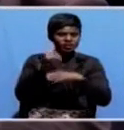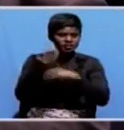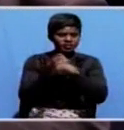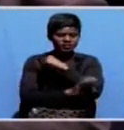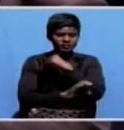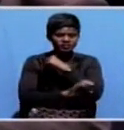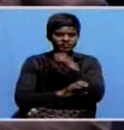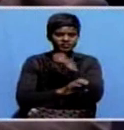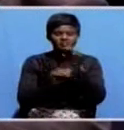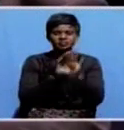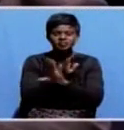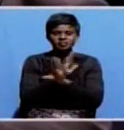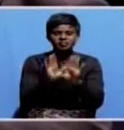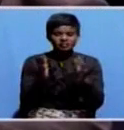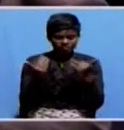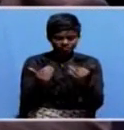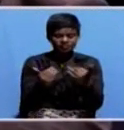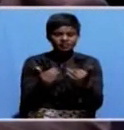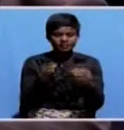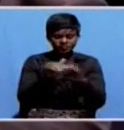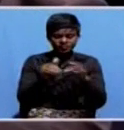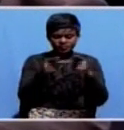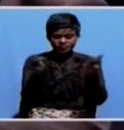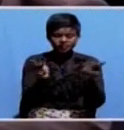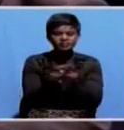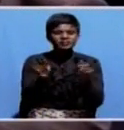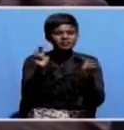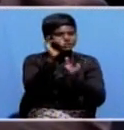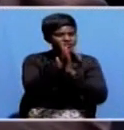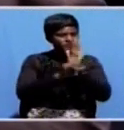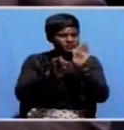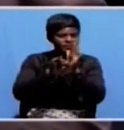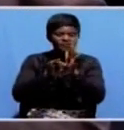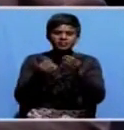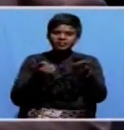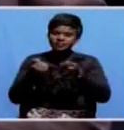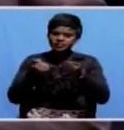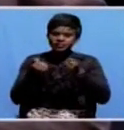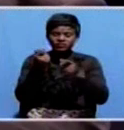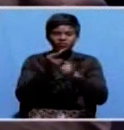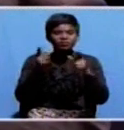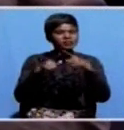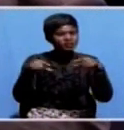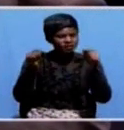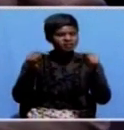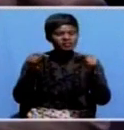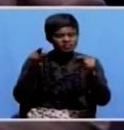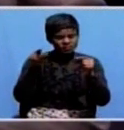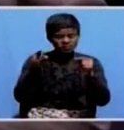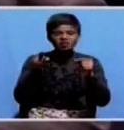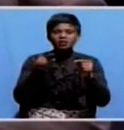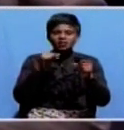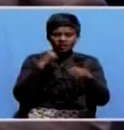A Zambian now is in a position to even import a vehicle directly from Japan. That was unheard